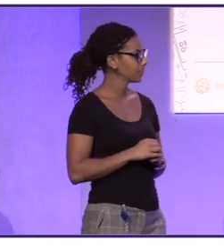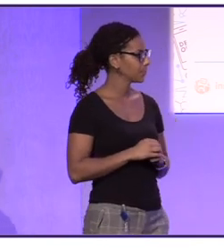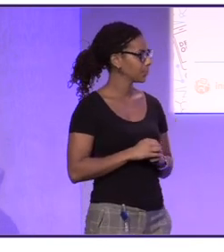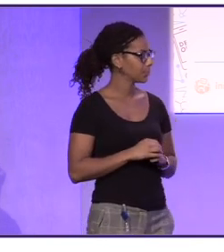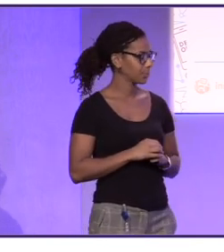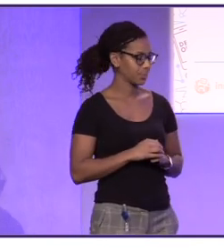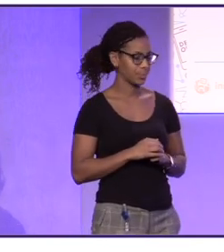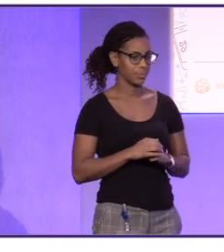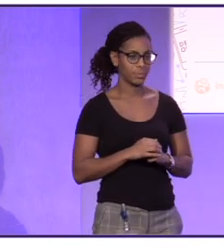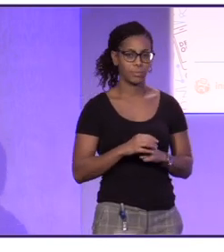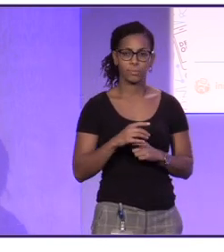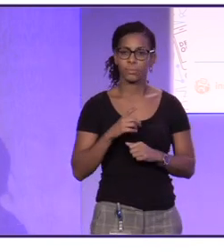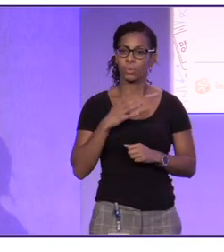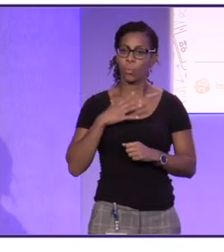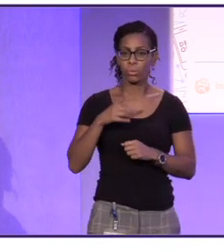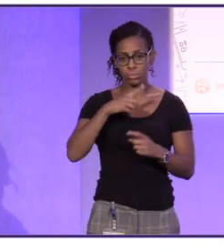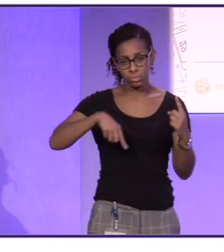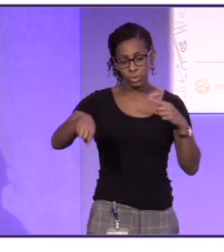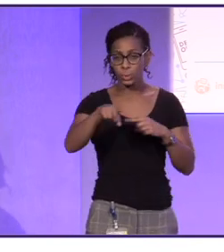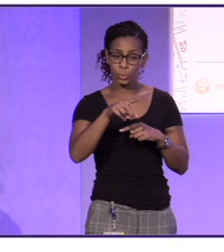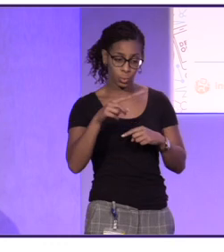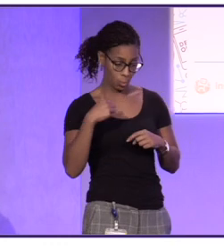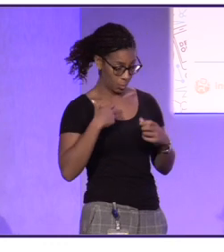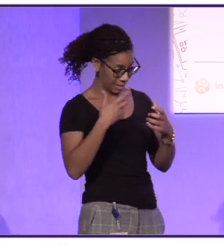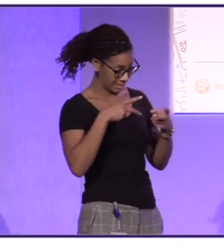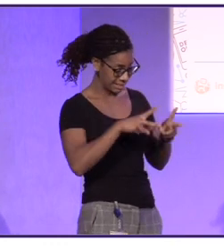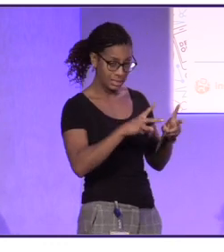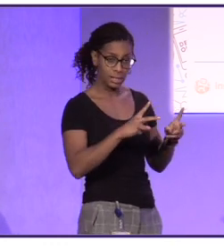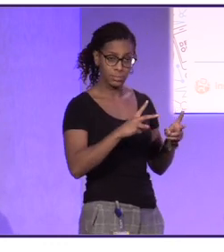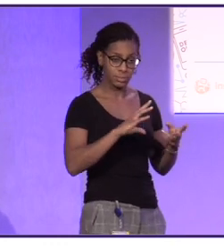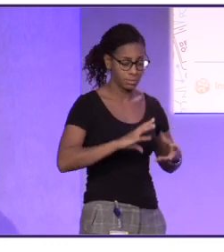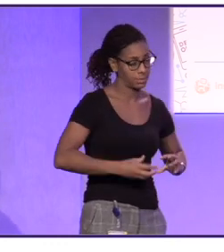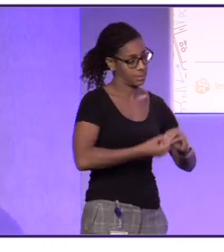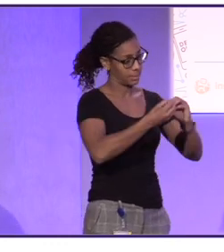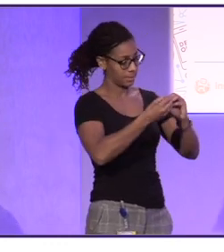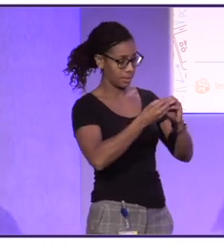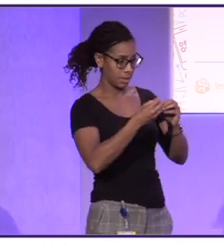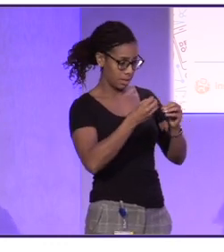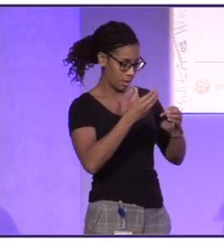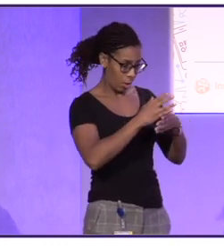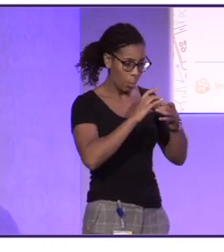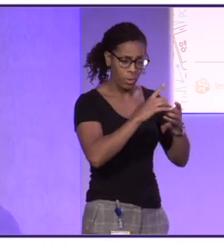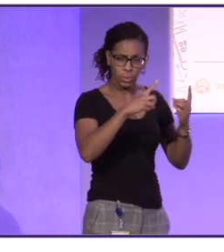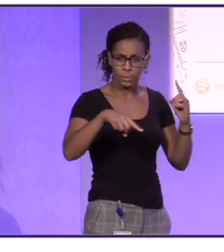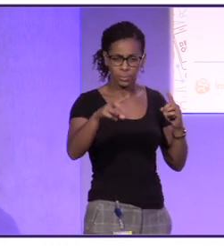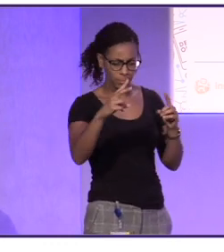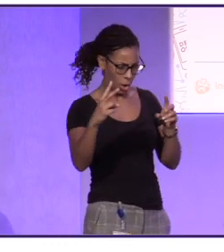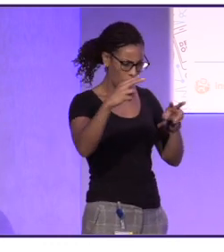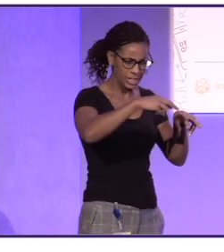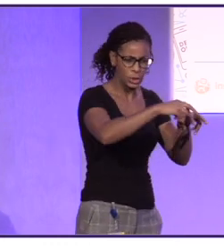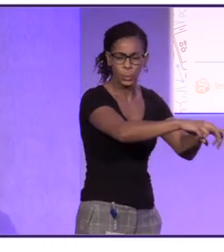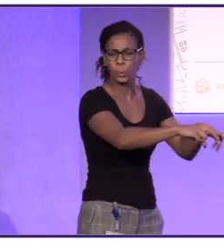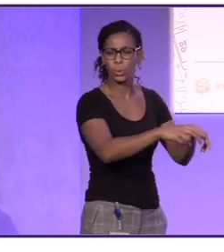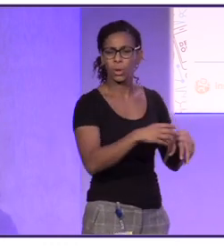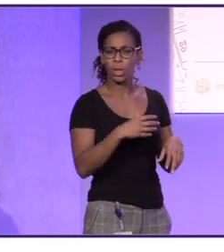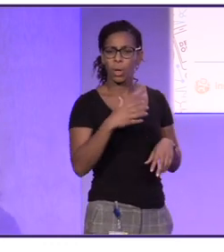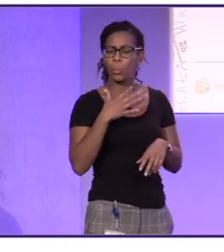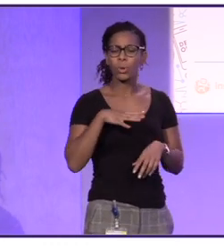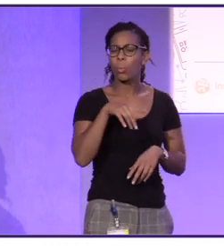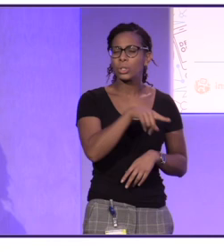look inside of the systems that we work with and that we develop. And we don't want to do that sometimes. We don't want to do